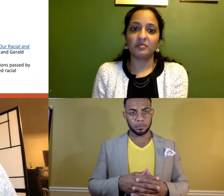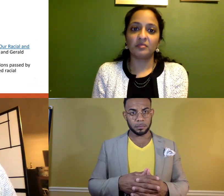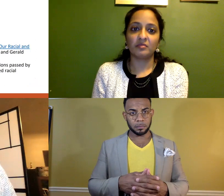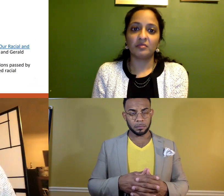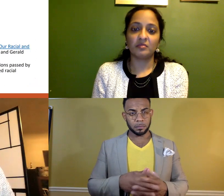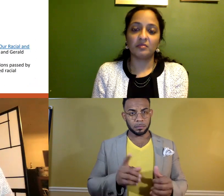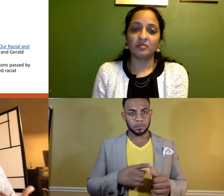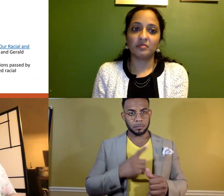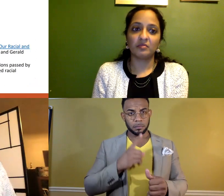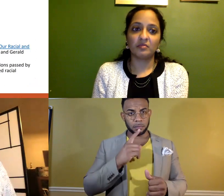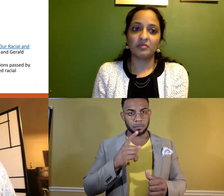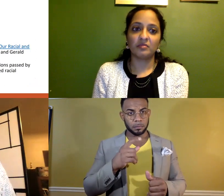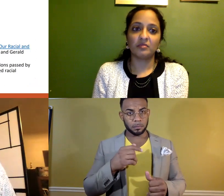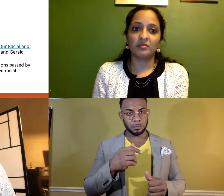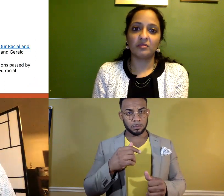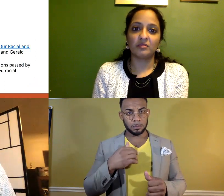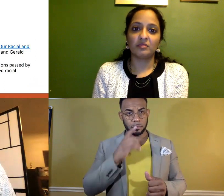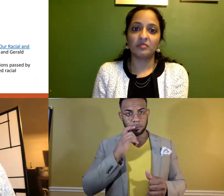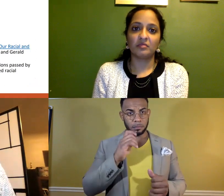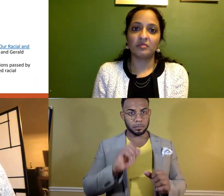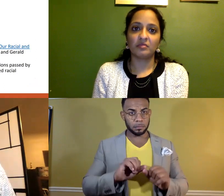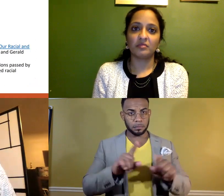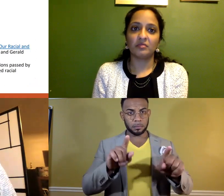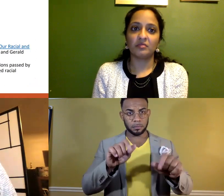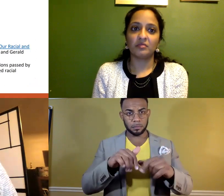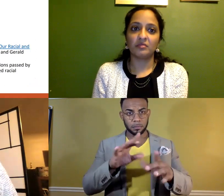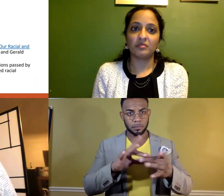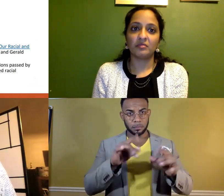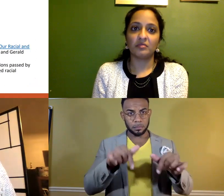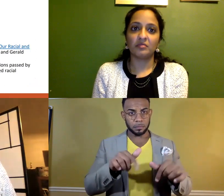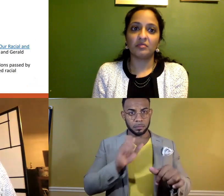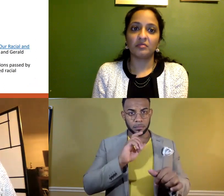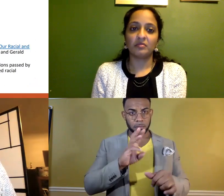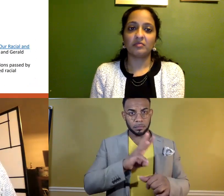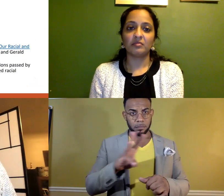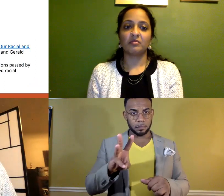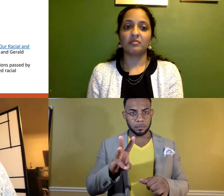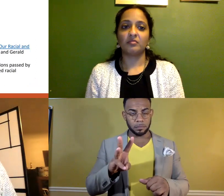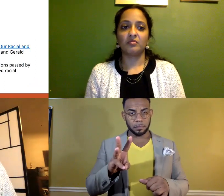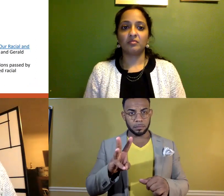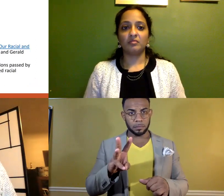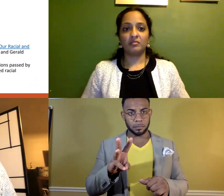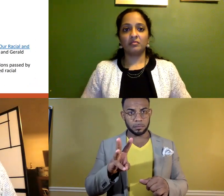the first one, and I'm gonna pop this also into the chat. There's a link.